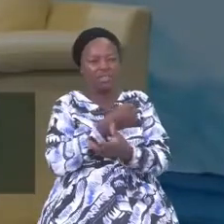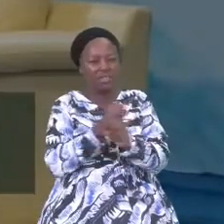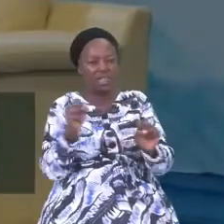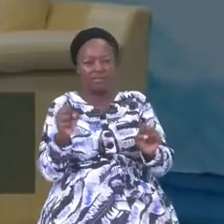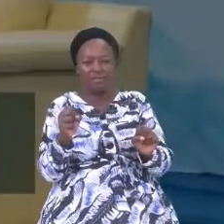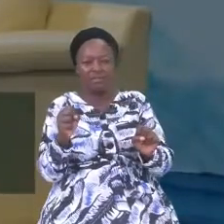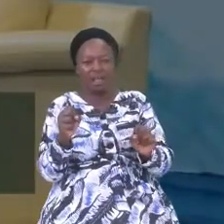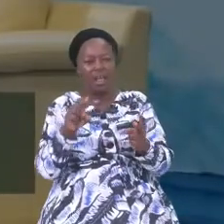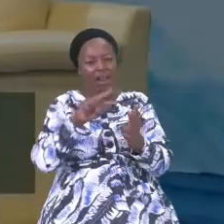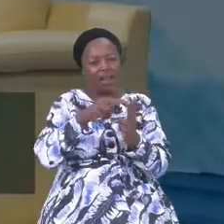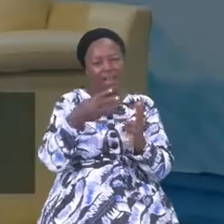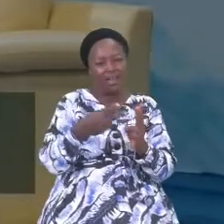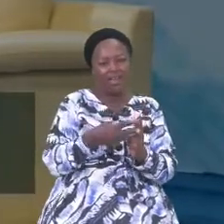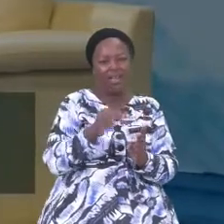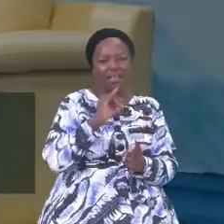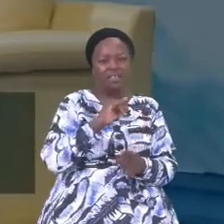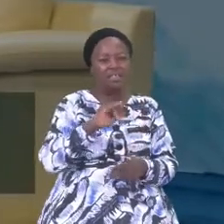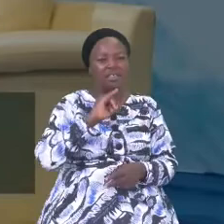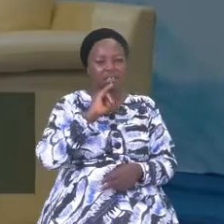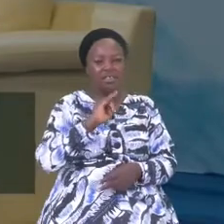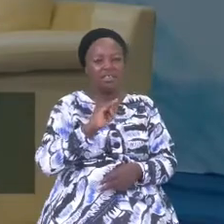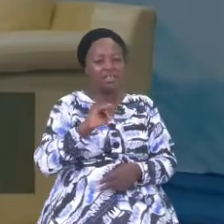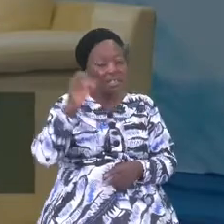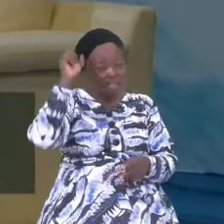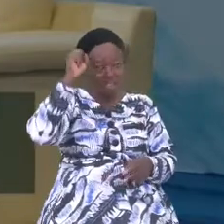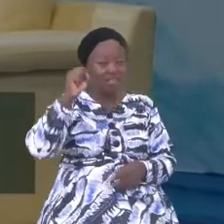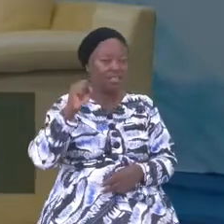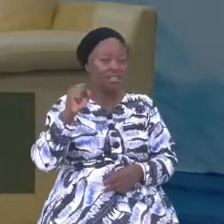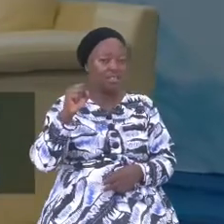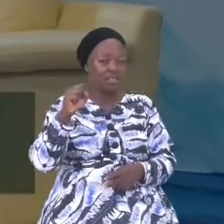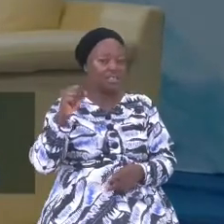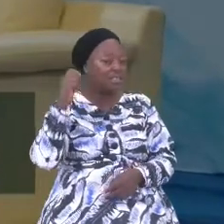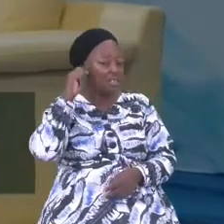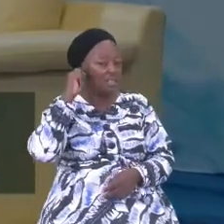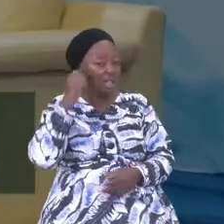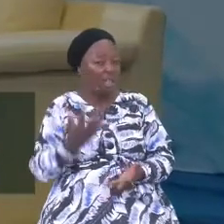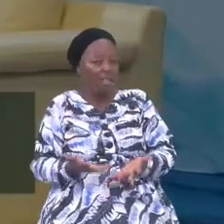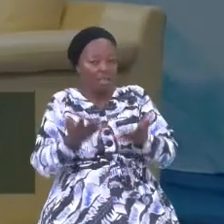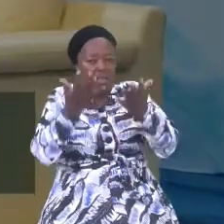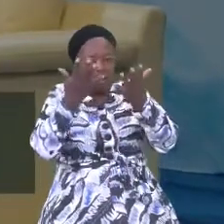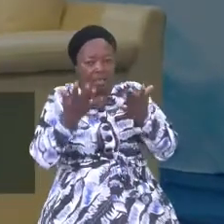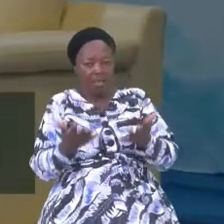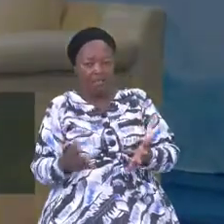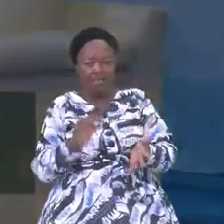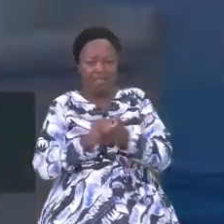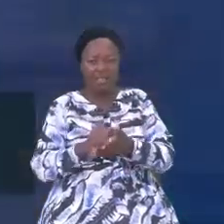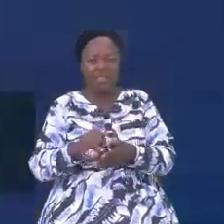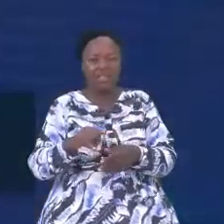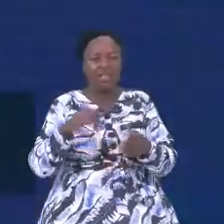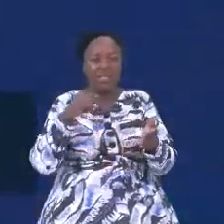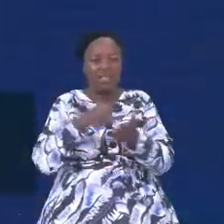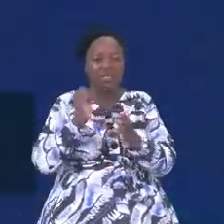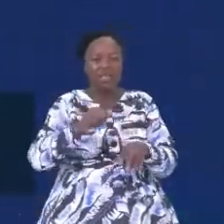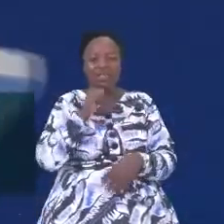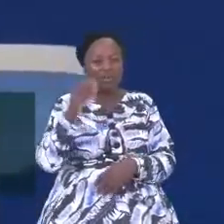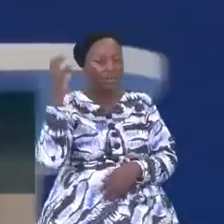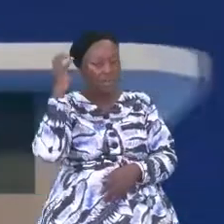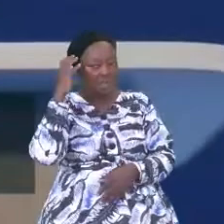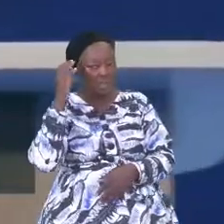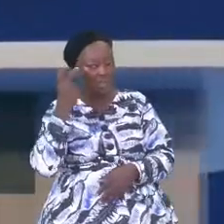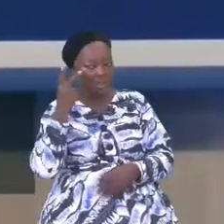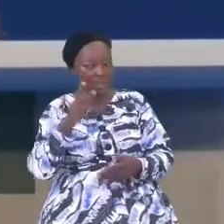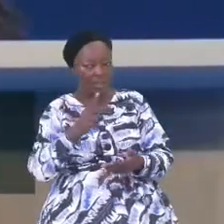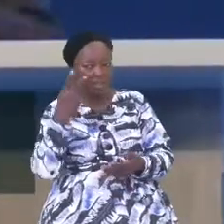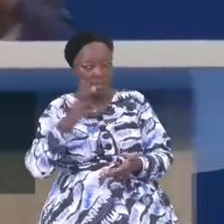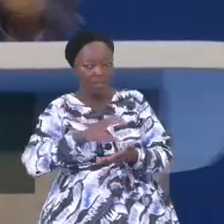save, neither is ear heavy that it cannot hear. But look at verse 2. It